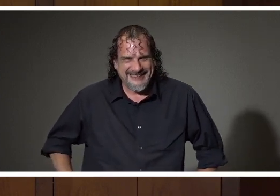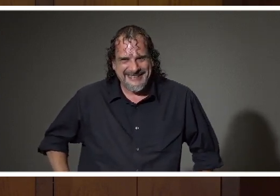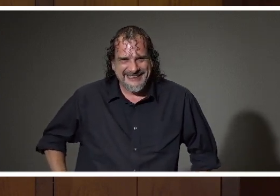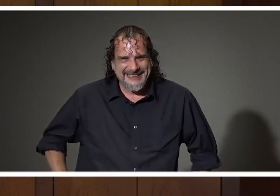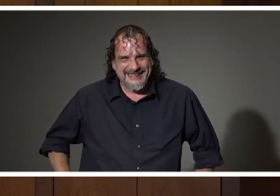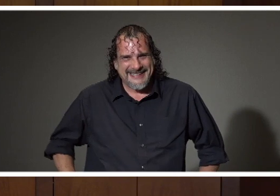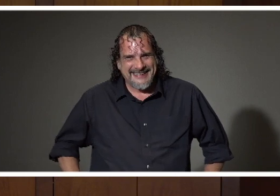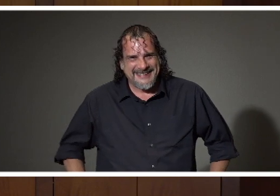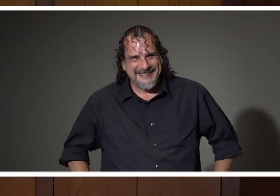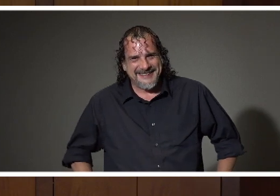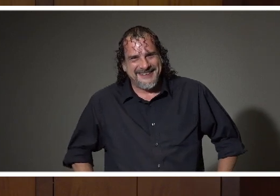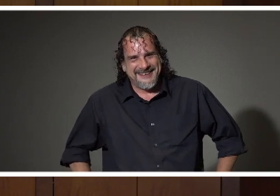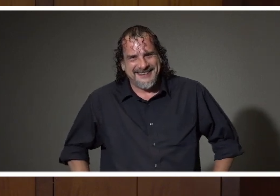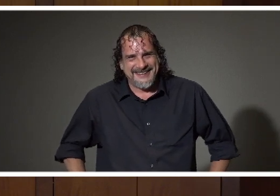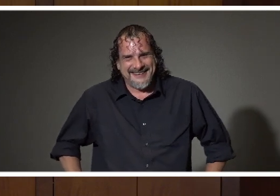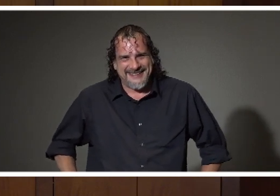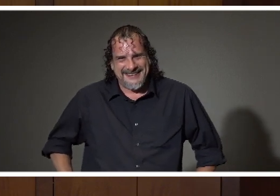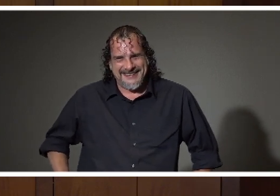See, people love you, man.